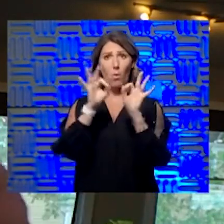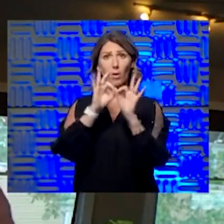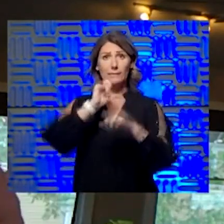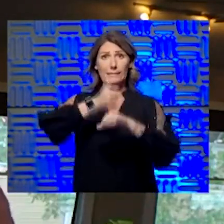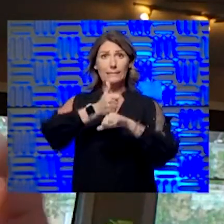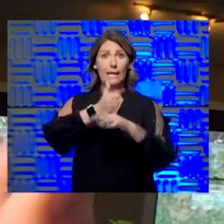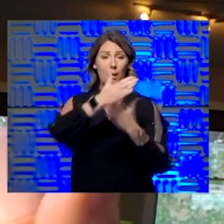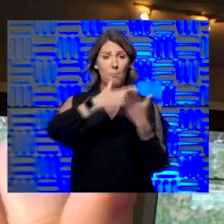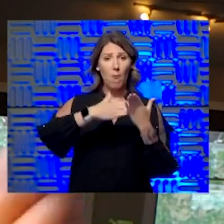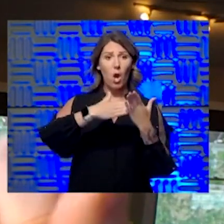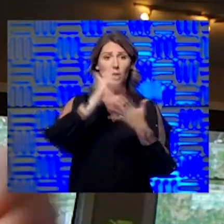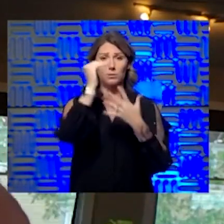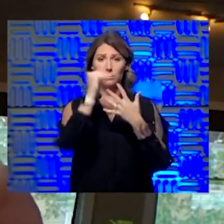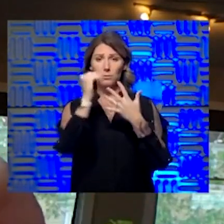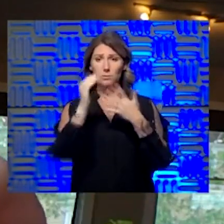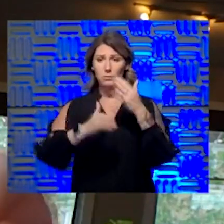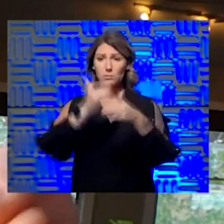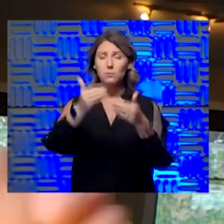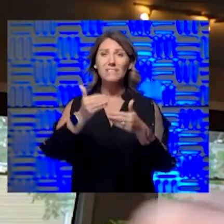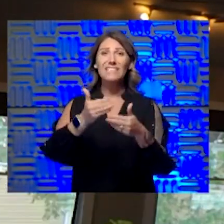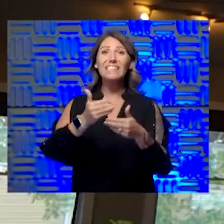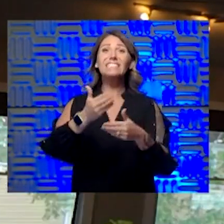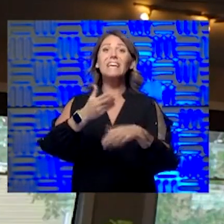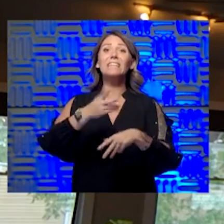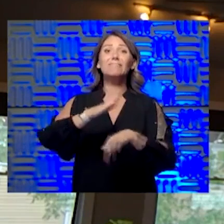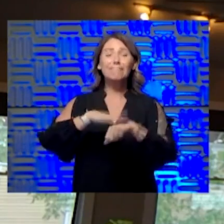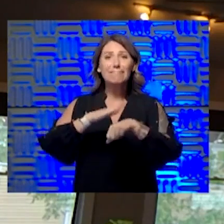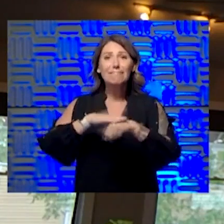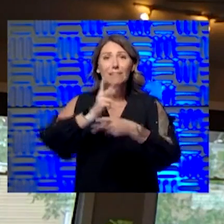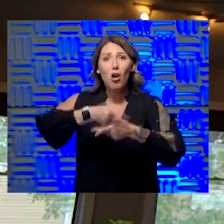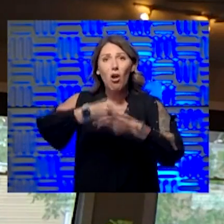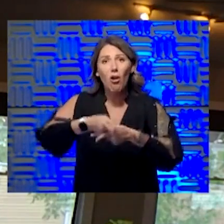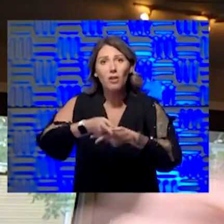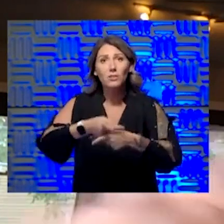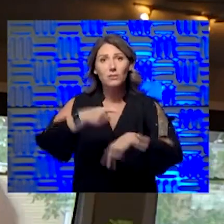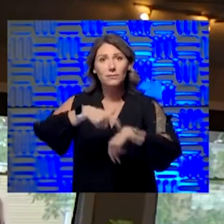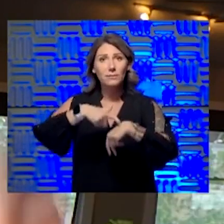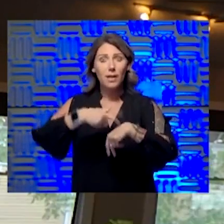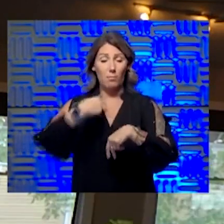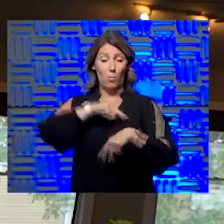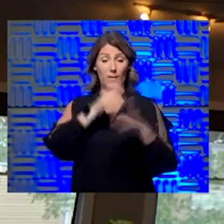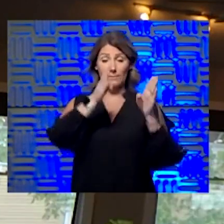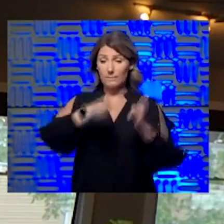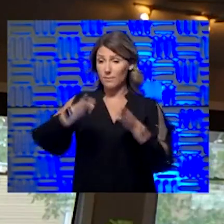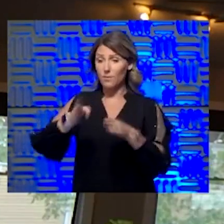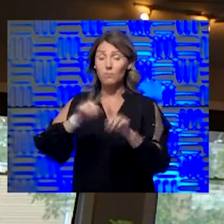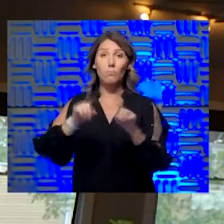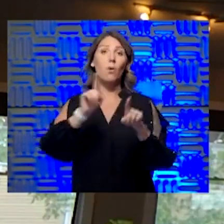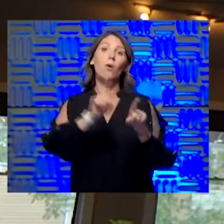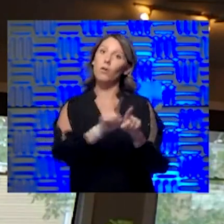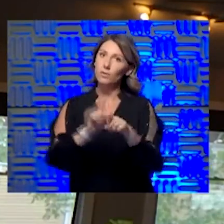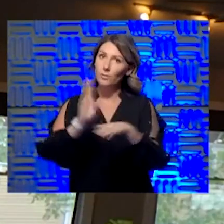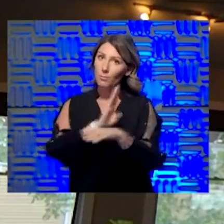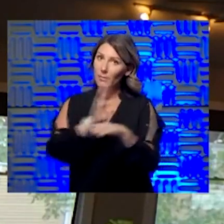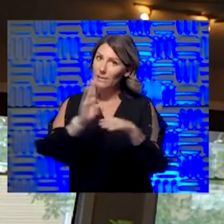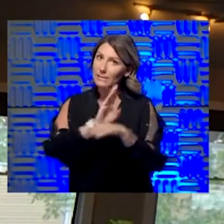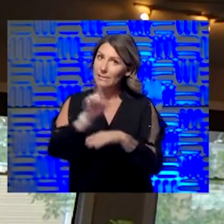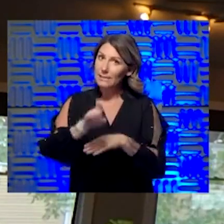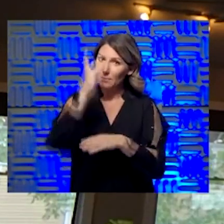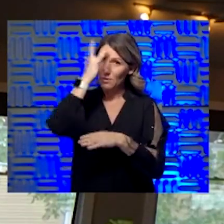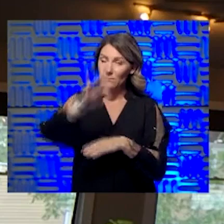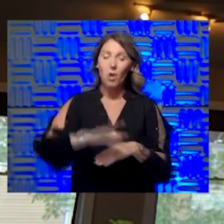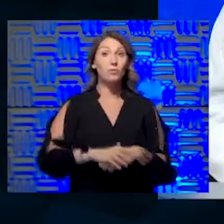while returning to work. So those are the 5 fundamentals. And then under all those 5 fundamentals, you go through a 3-phased approach in our